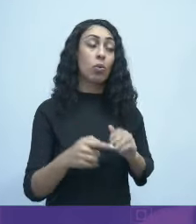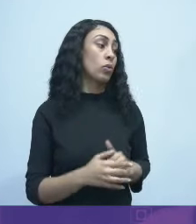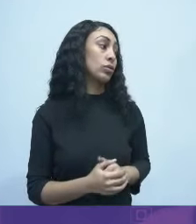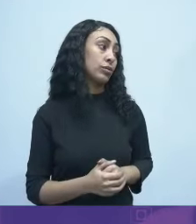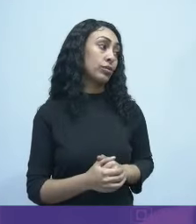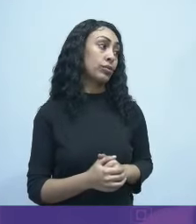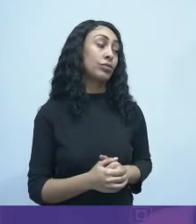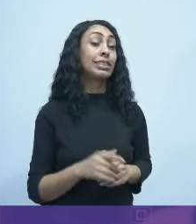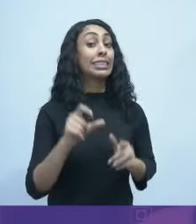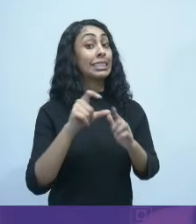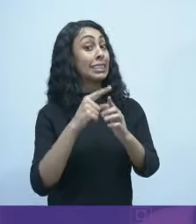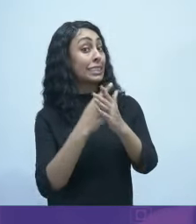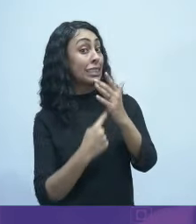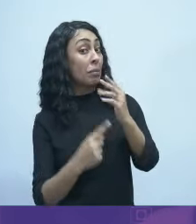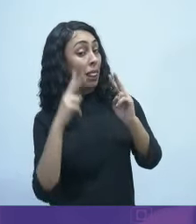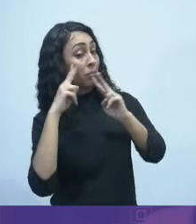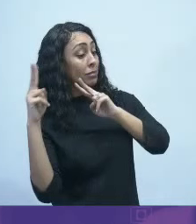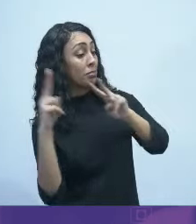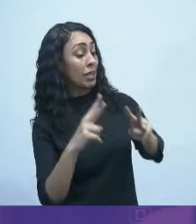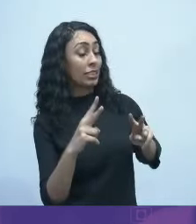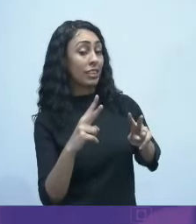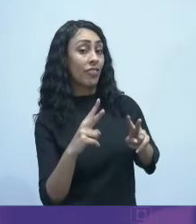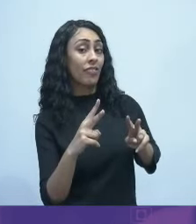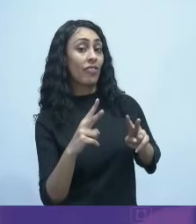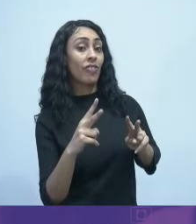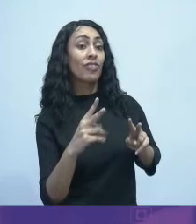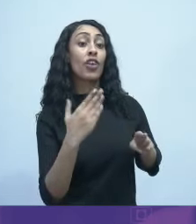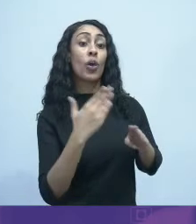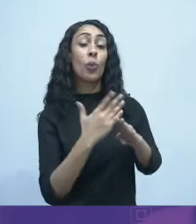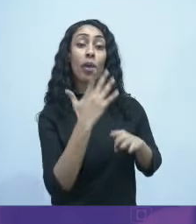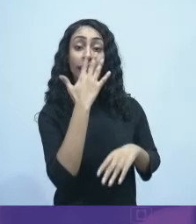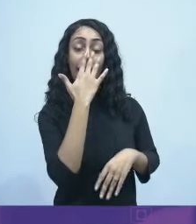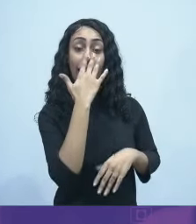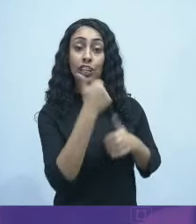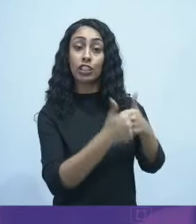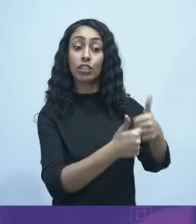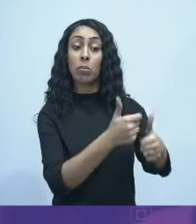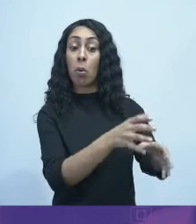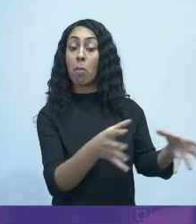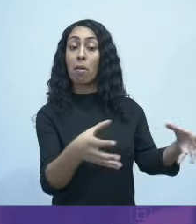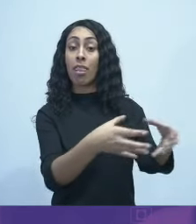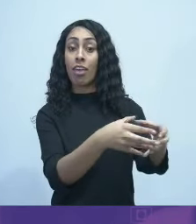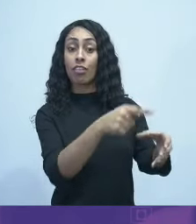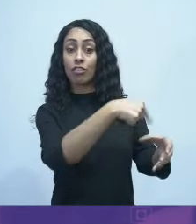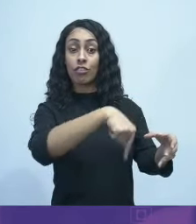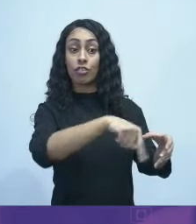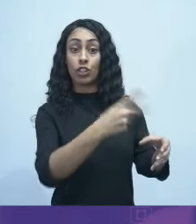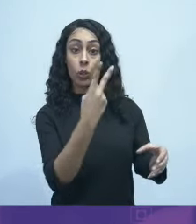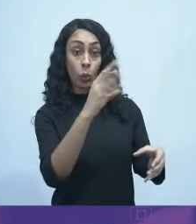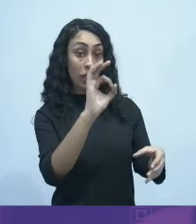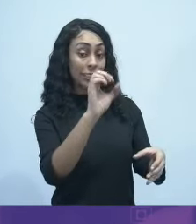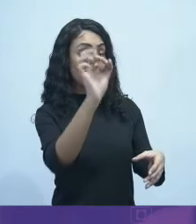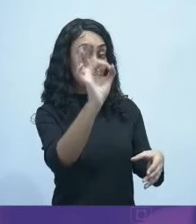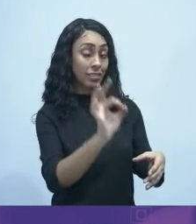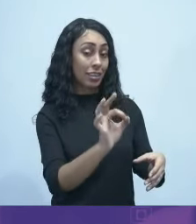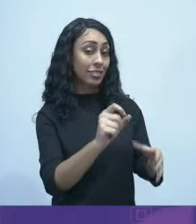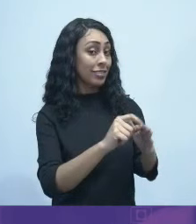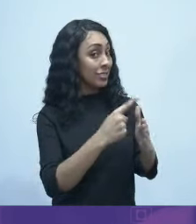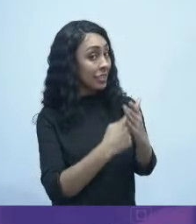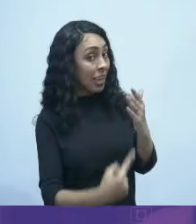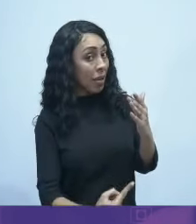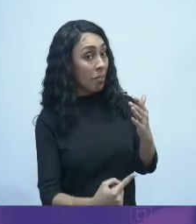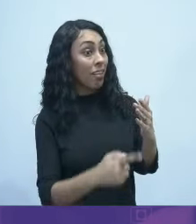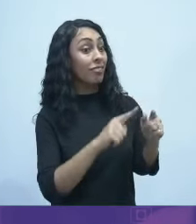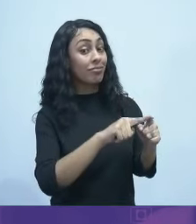disability perspective, if you look at the wider working age population, approximately 20% of people would define as disabled. And if you then looked